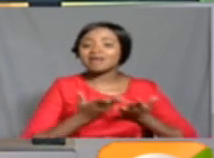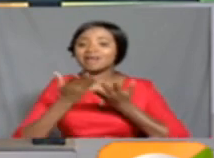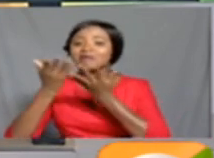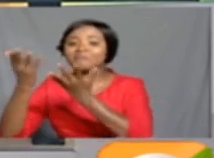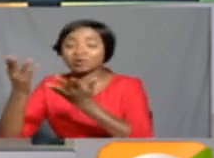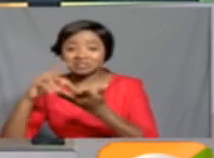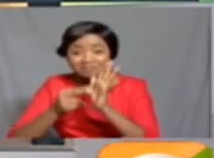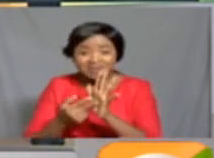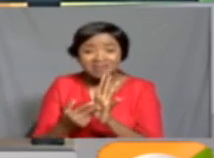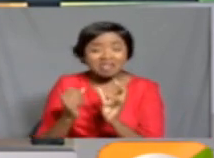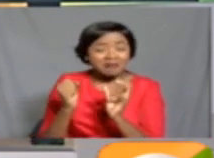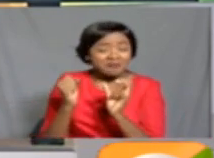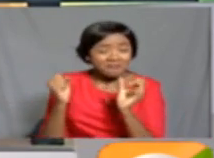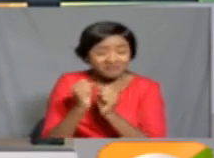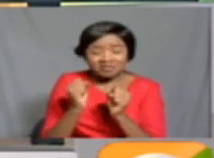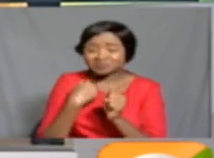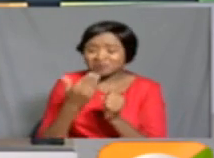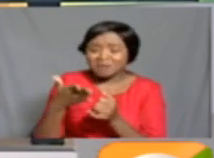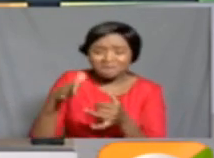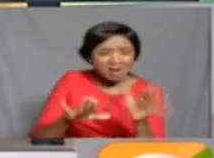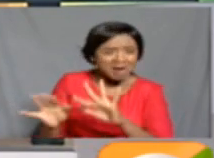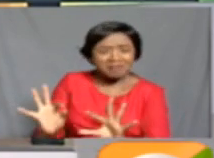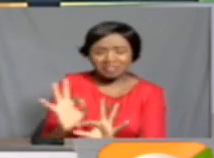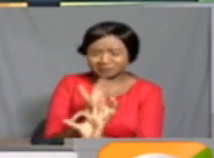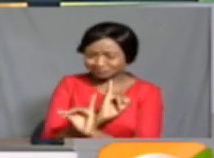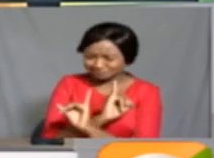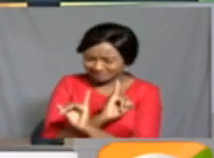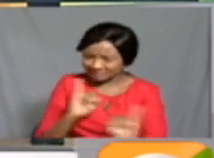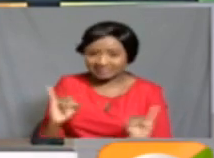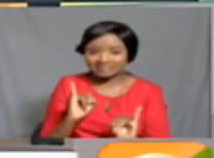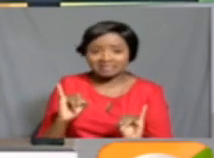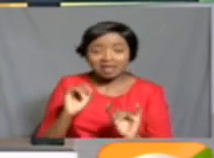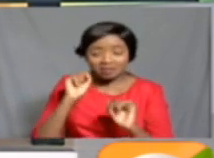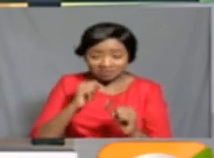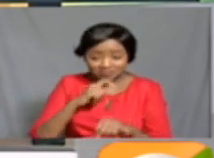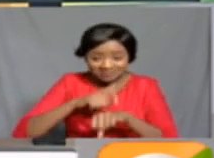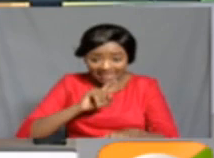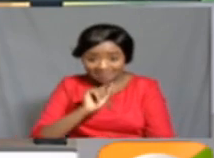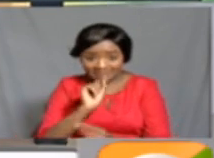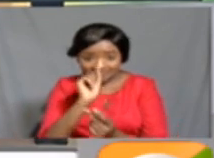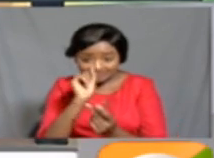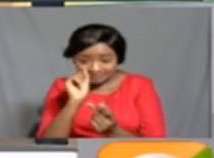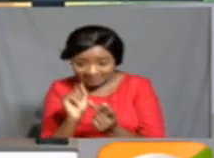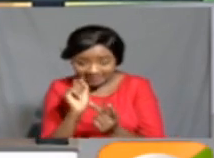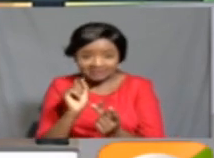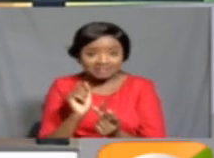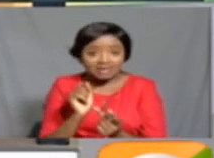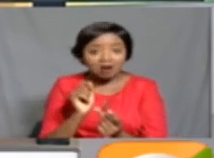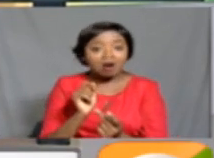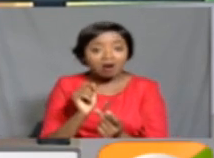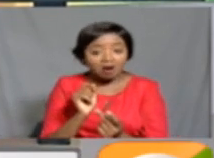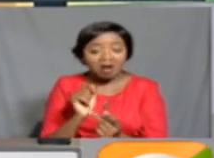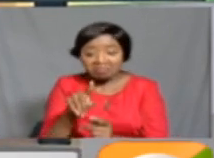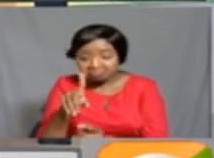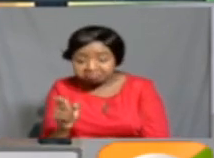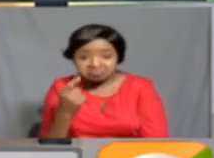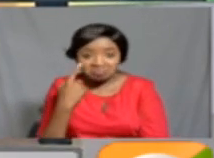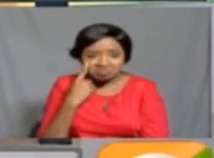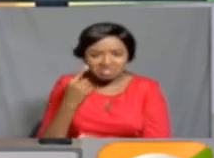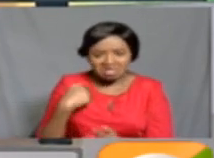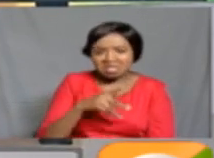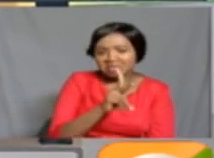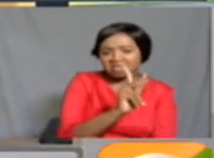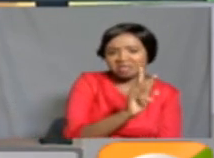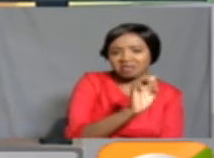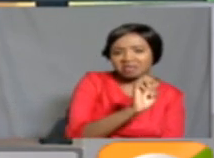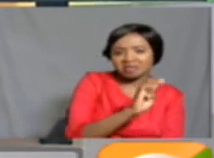and packed in the most hygienic conditions that will pass inspection by both our local regulatory bodies, that's the